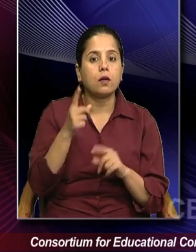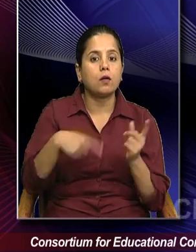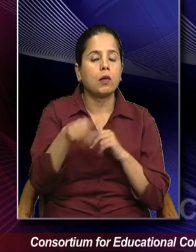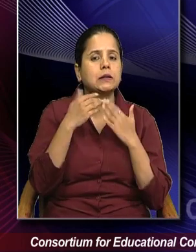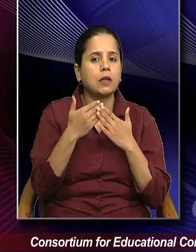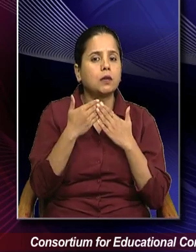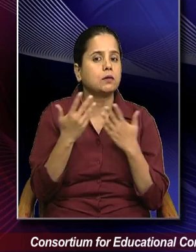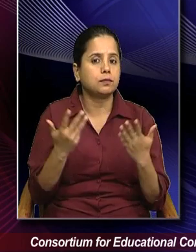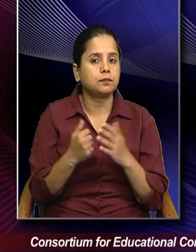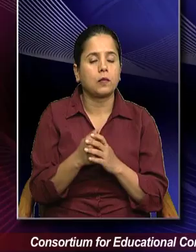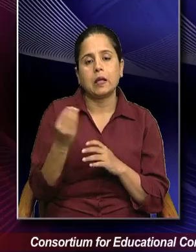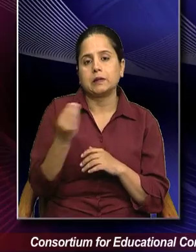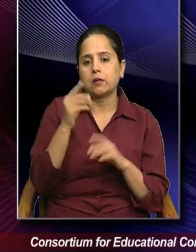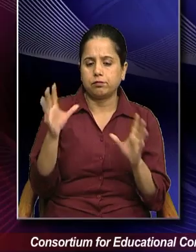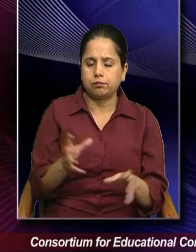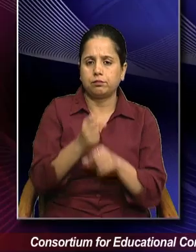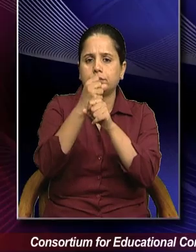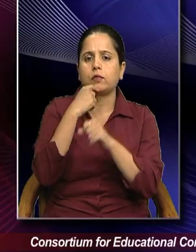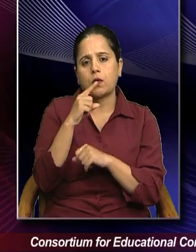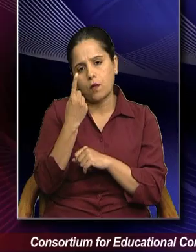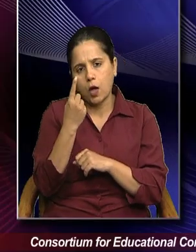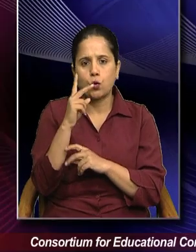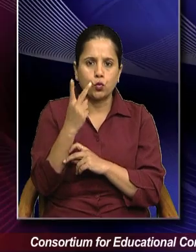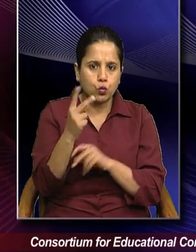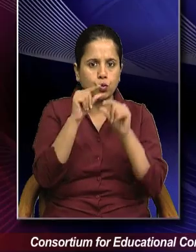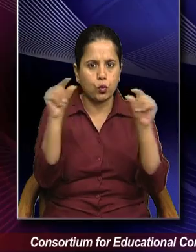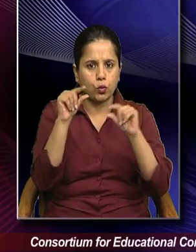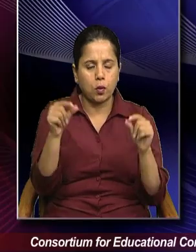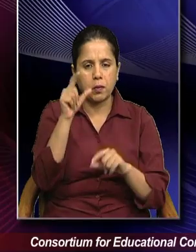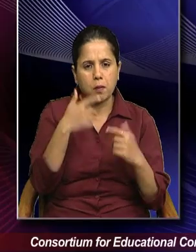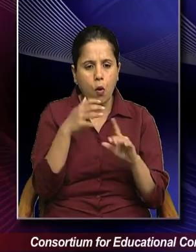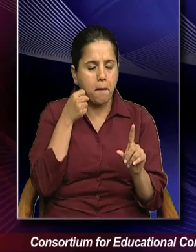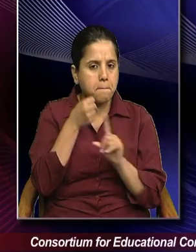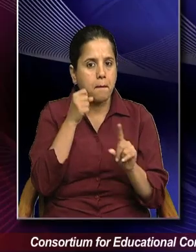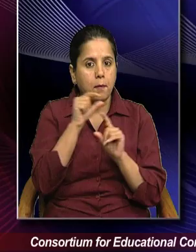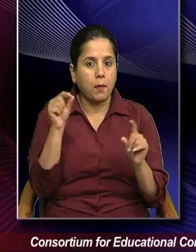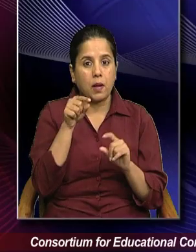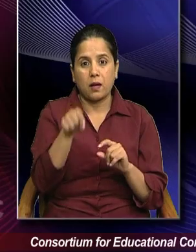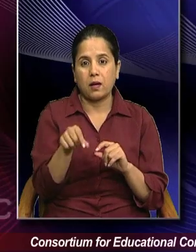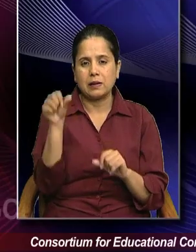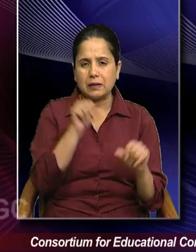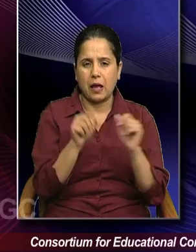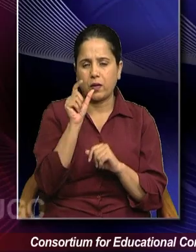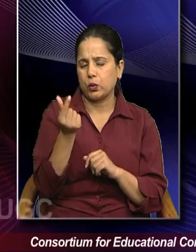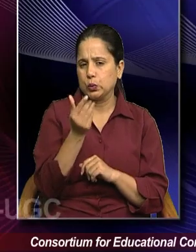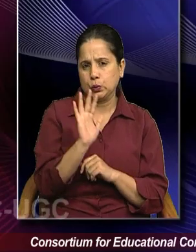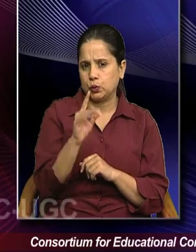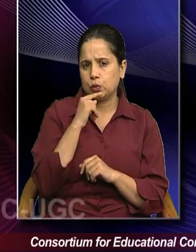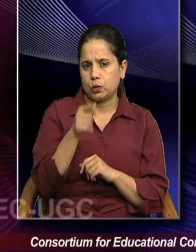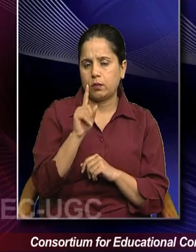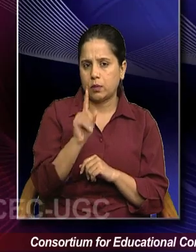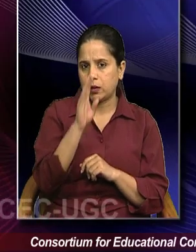study? Sum it up in one or two punchy sentences. Don't use scientific jargons, state